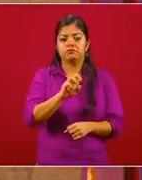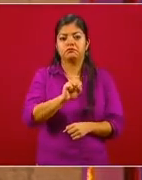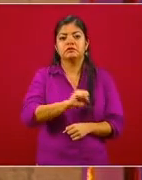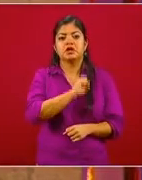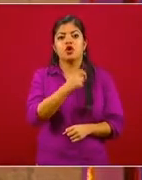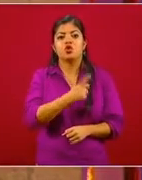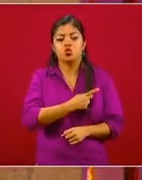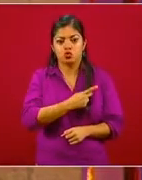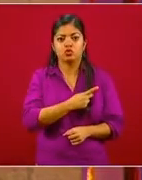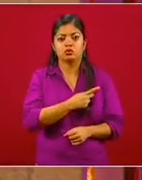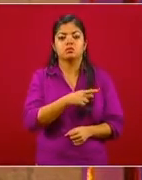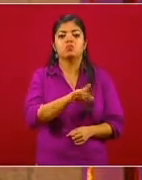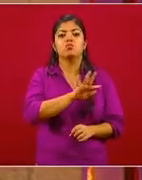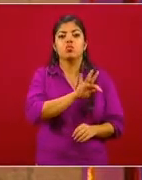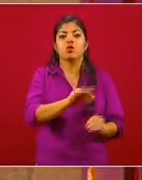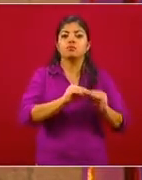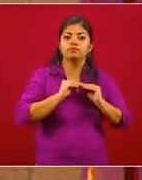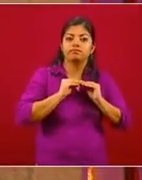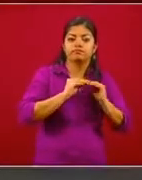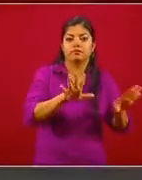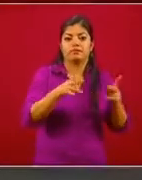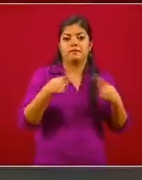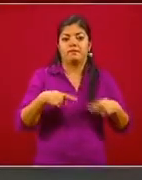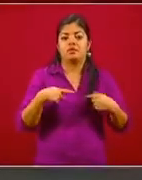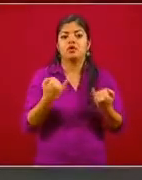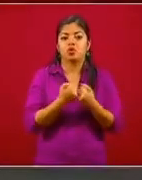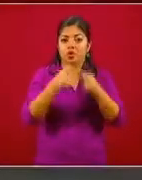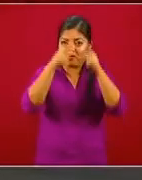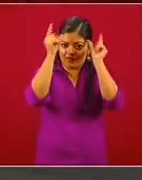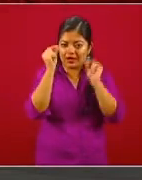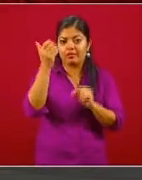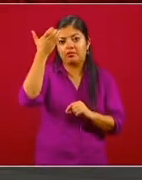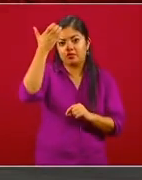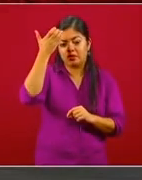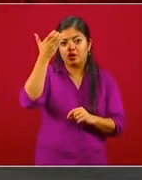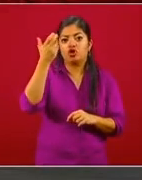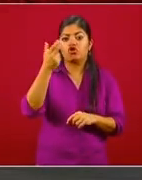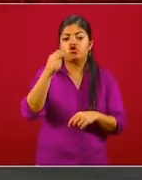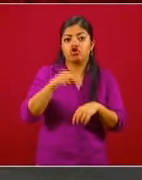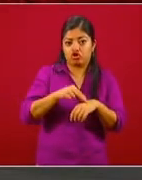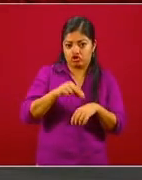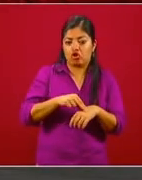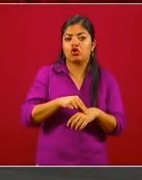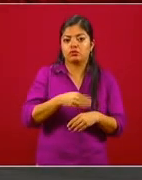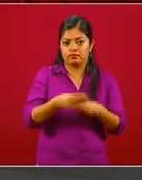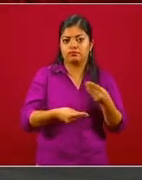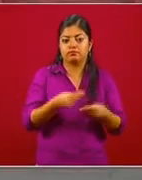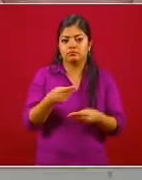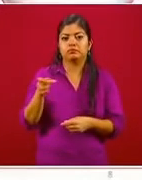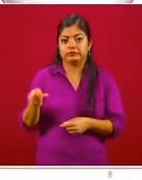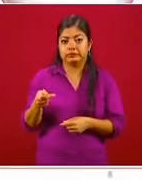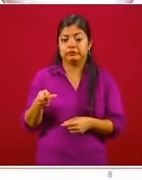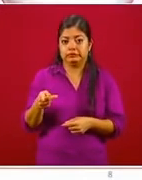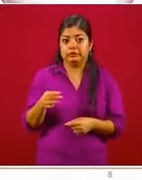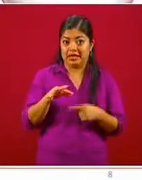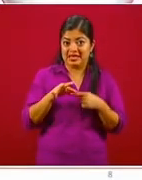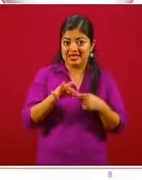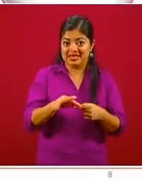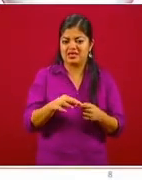on the Ministry of Health webpage so that it can be disseminated among the community and among medical personnel.